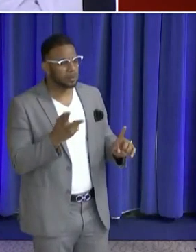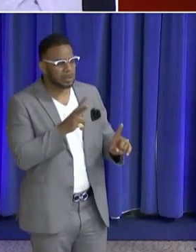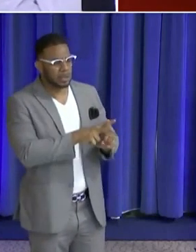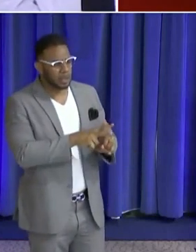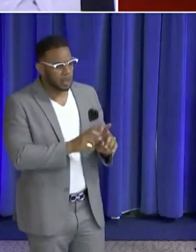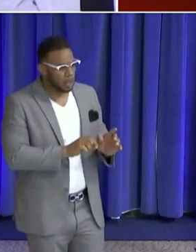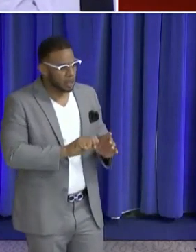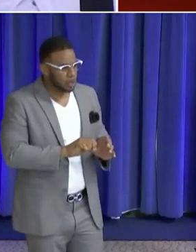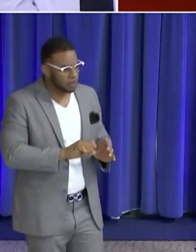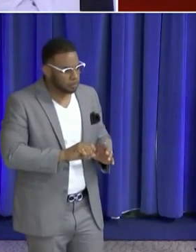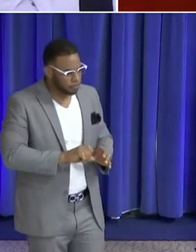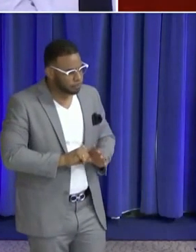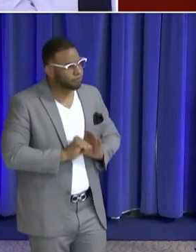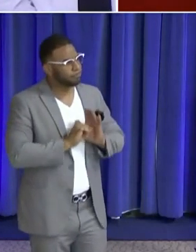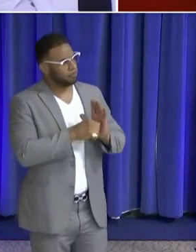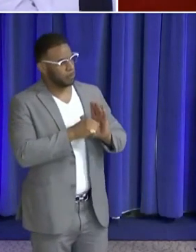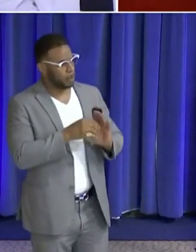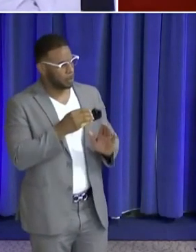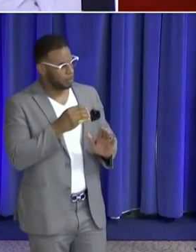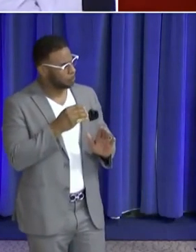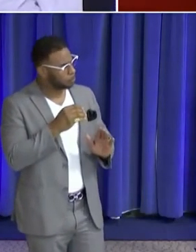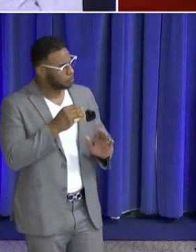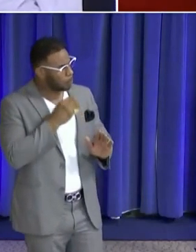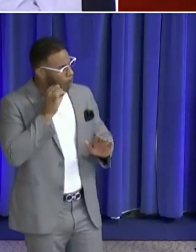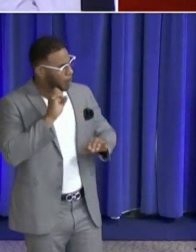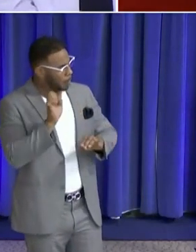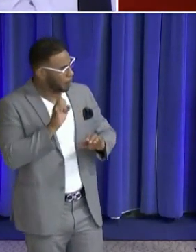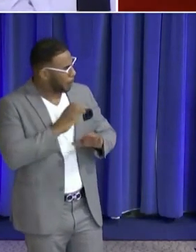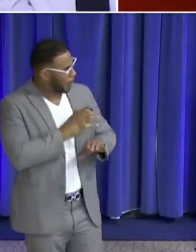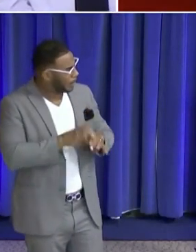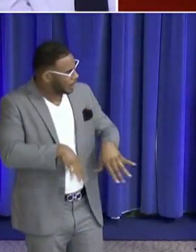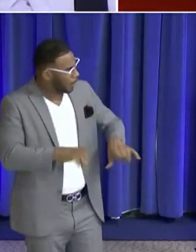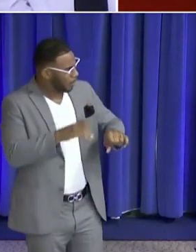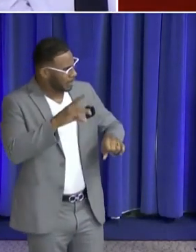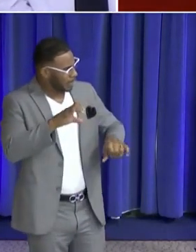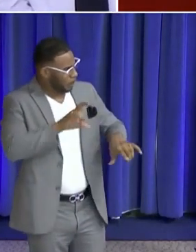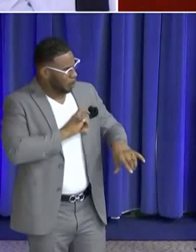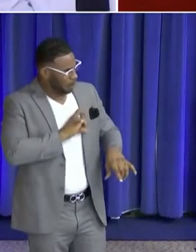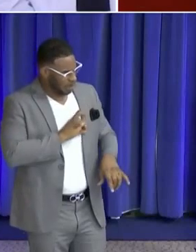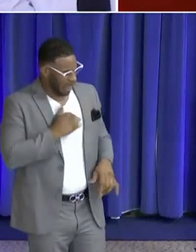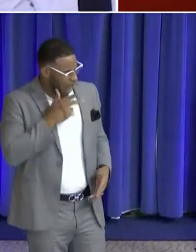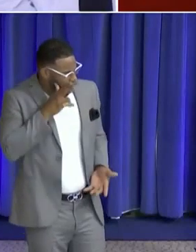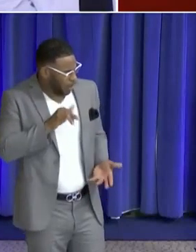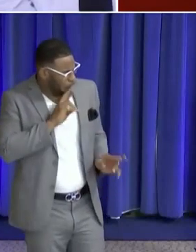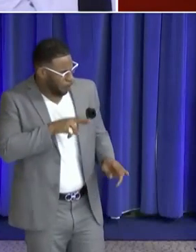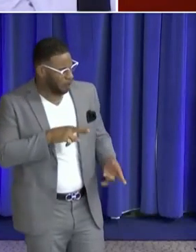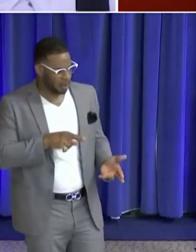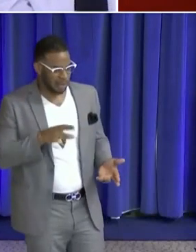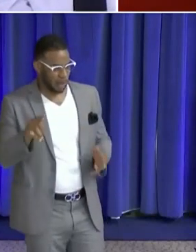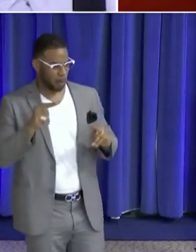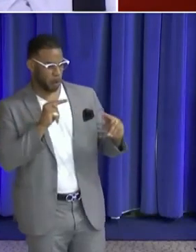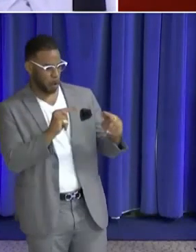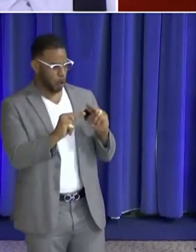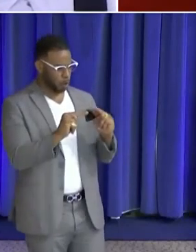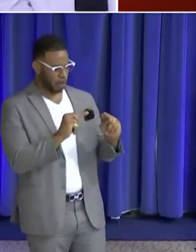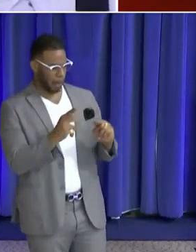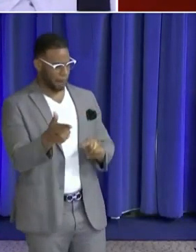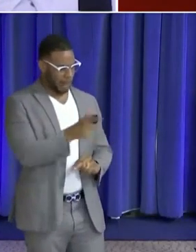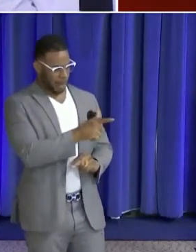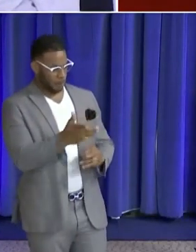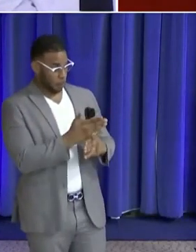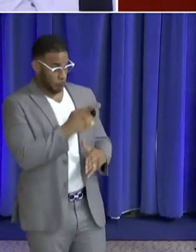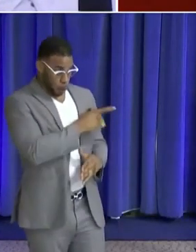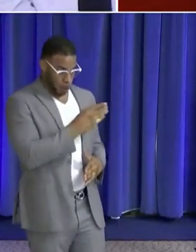its emergency powers under the Home Rule Act to take over the DC police. And there were reports that there were negotiations back and forth,